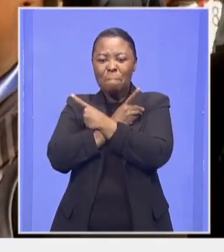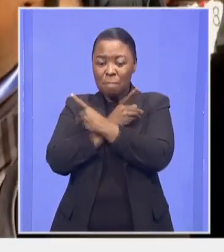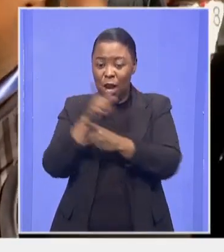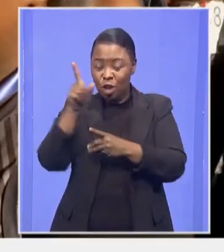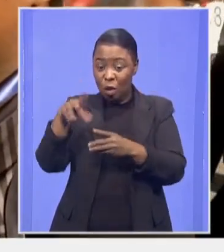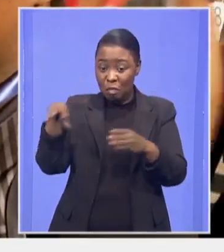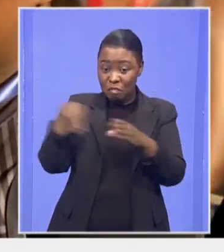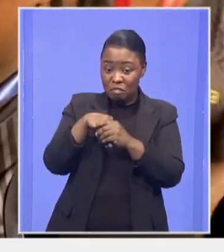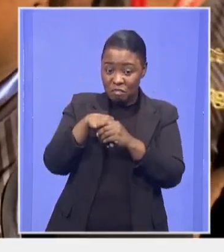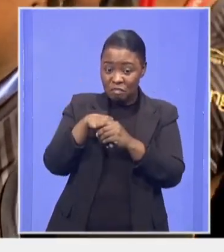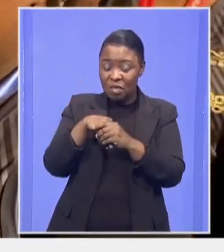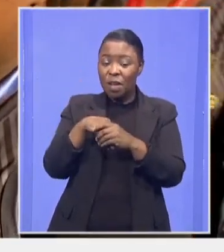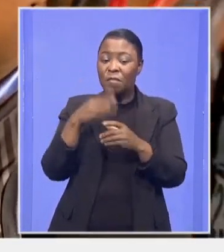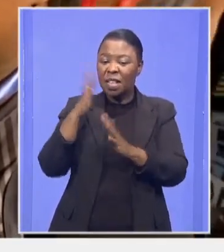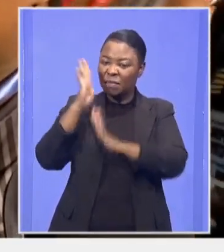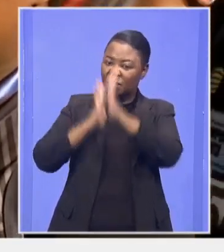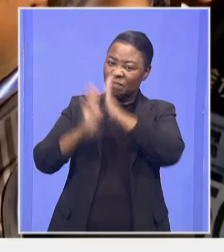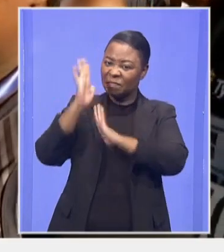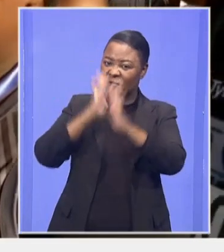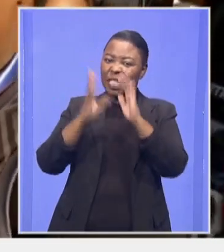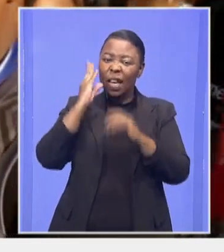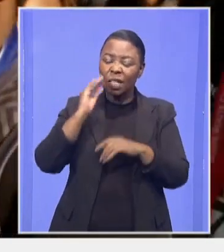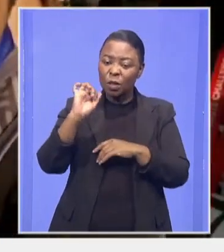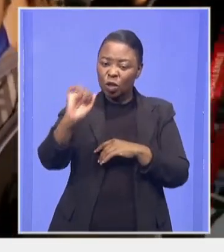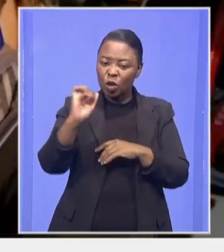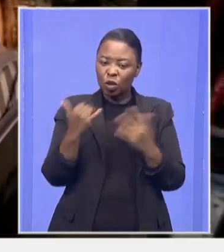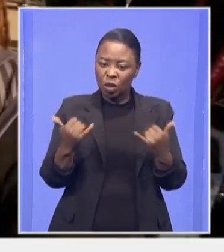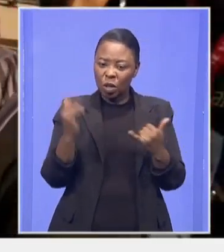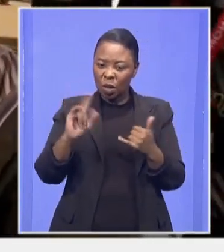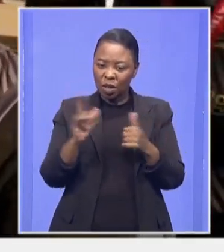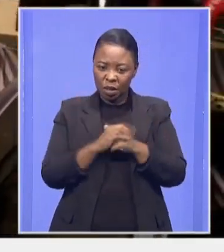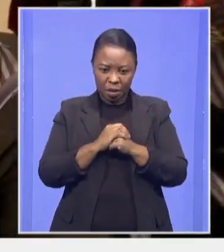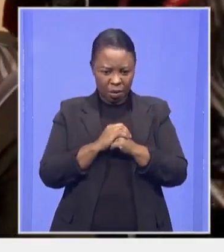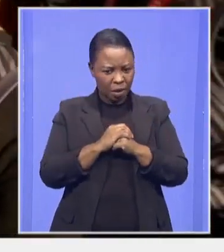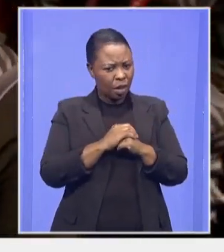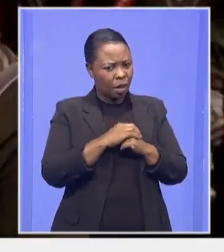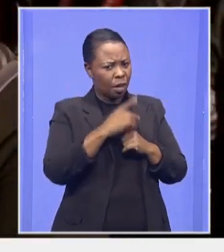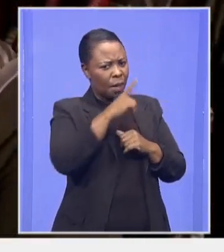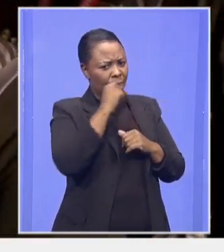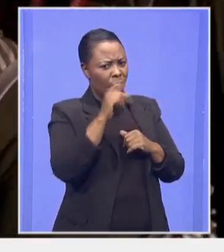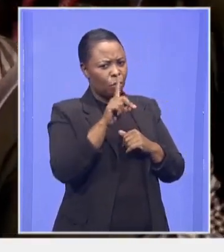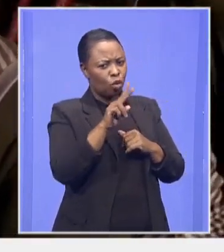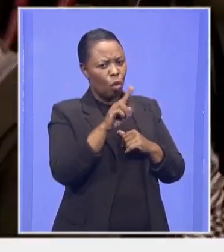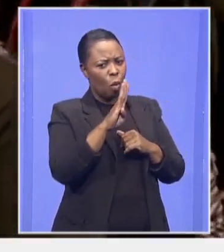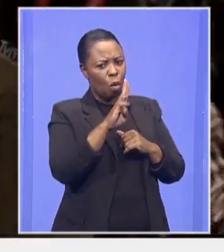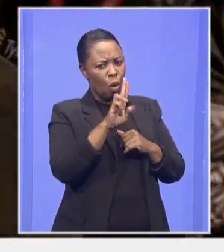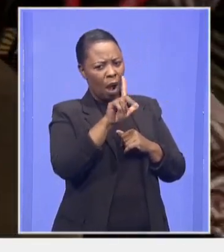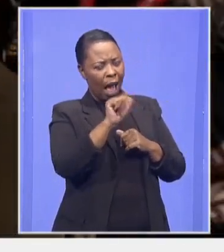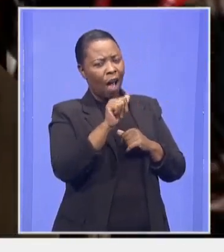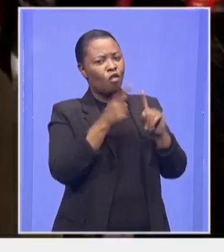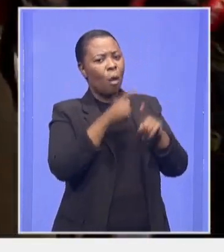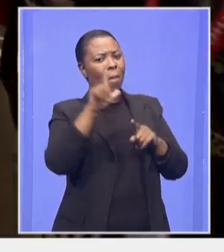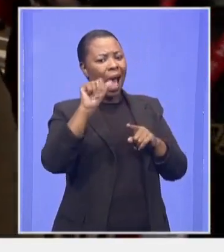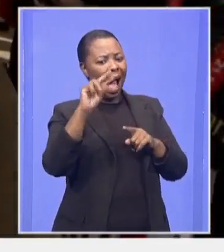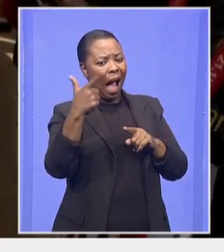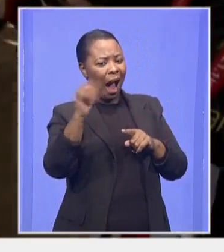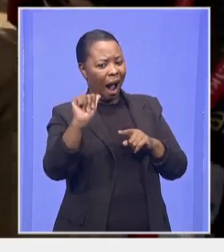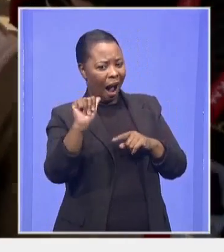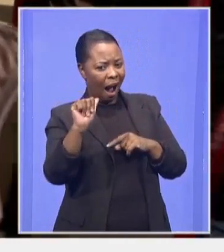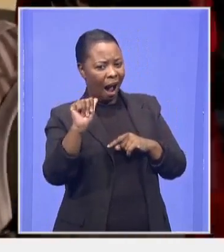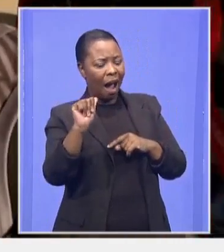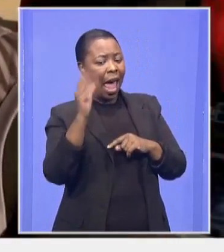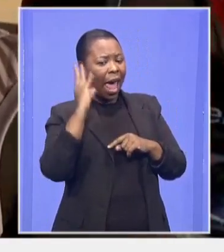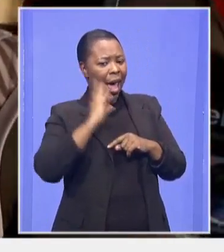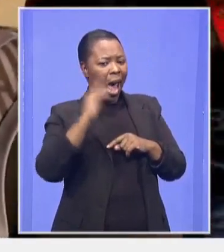competition. Just talk to us about your experience here today. Okay, my name is Kaliwe Tibula. I'm from Time Bank Langa Athletics Club. The experience